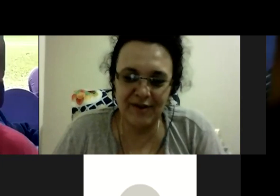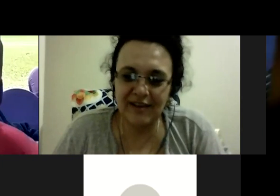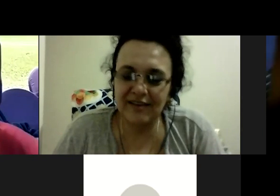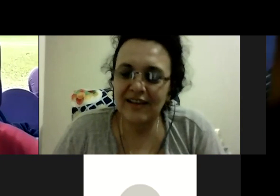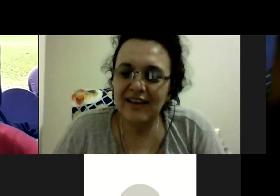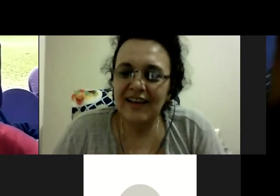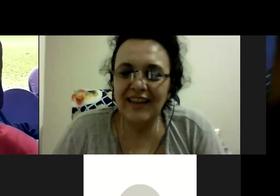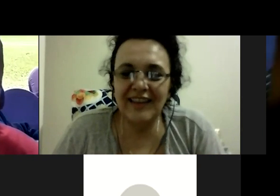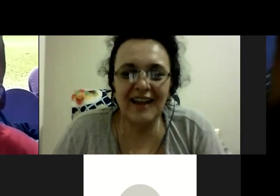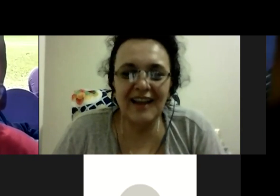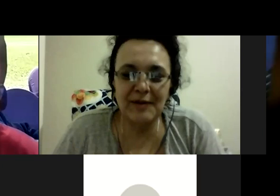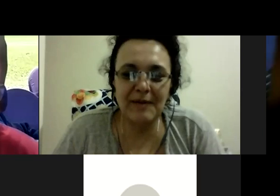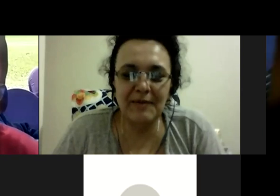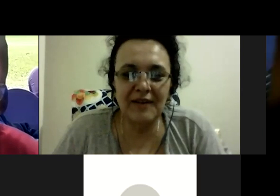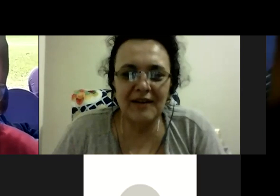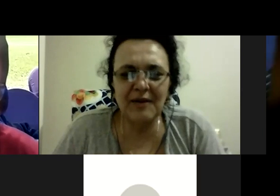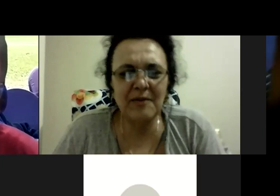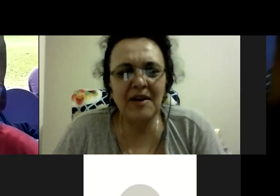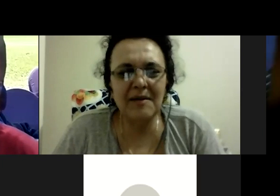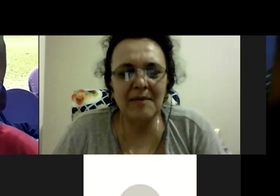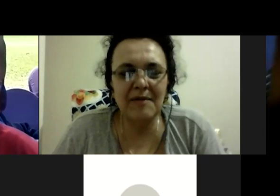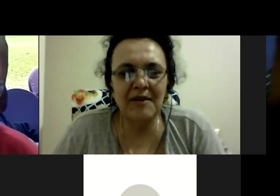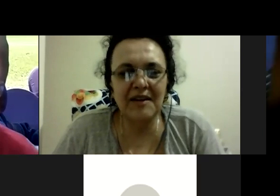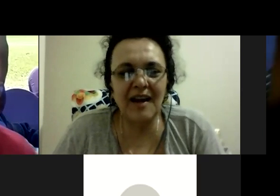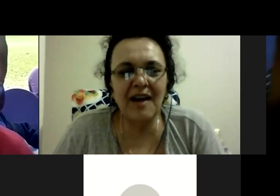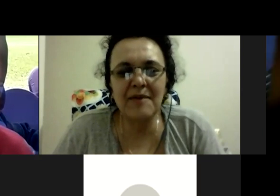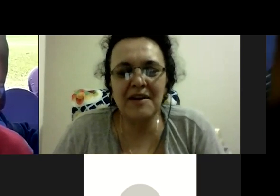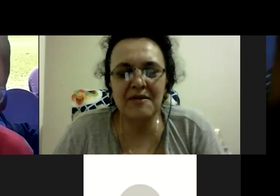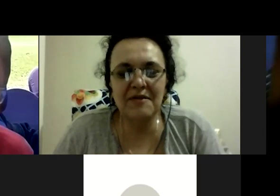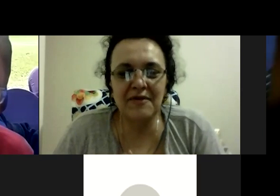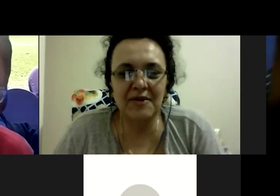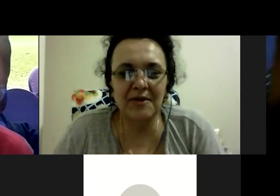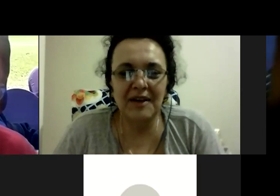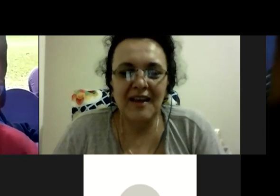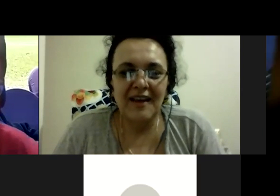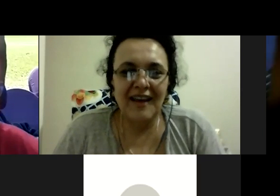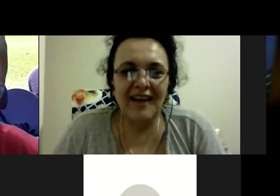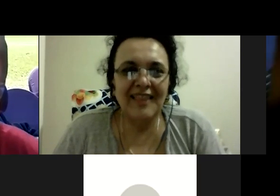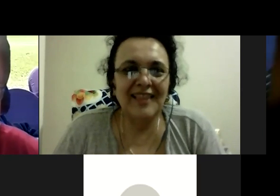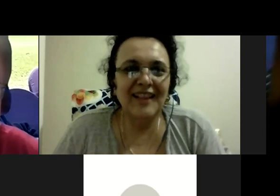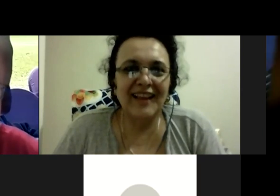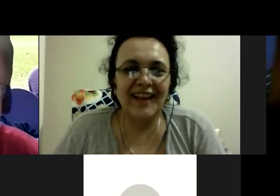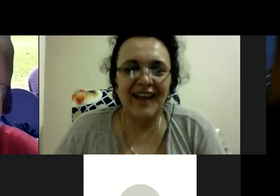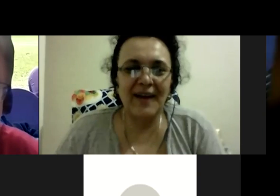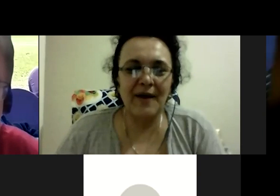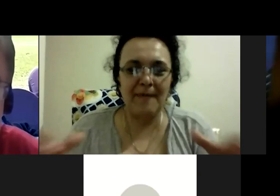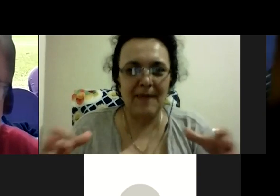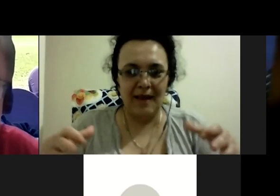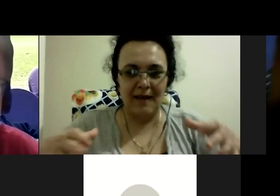anything for us. And then I told my brother, don't worry, my brother, I will cook for you. And